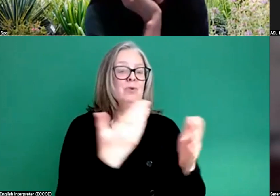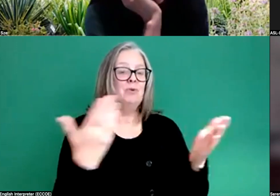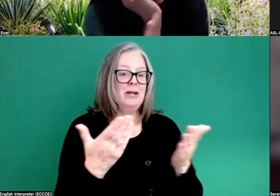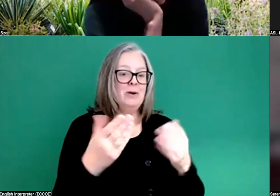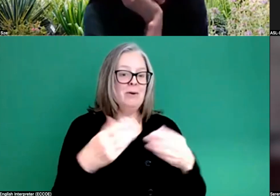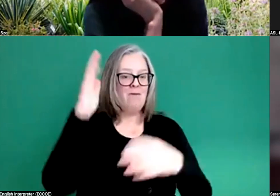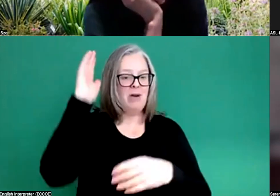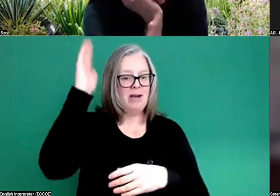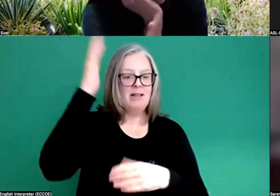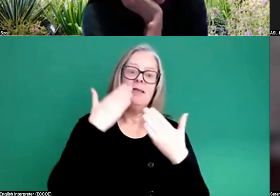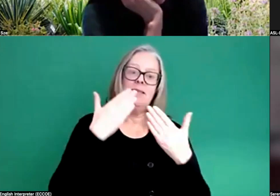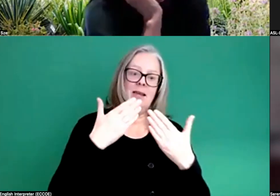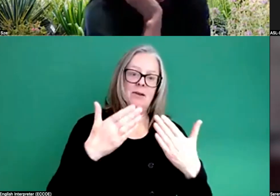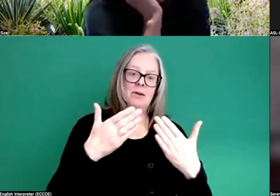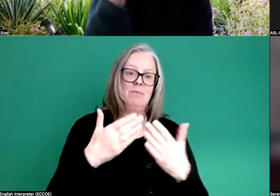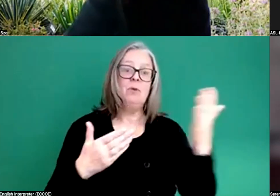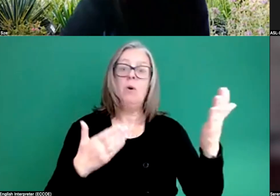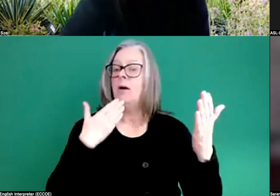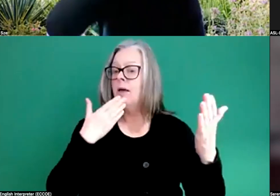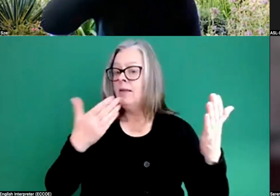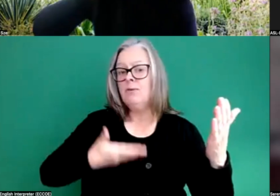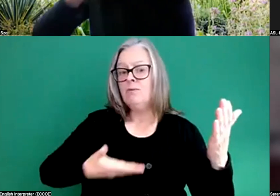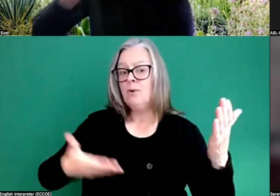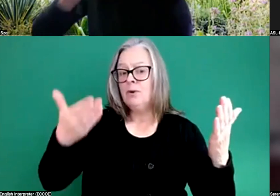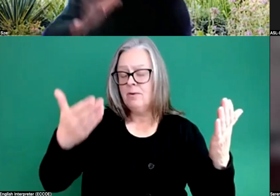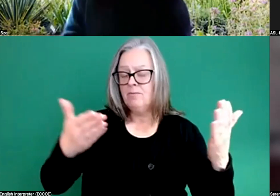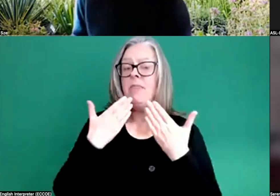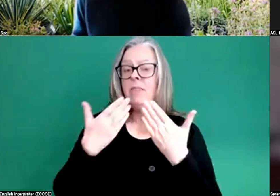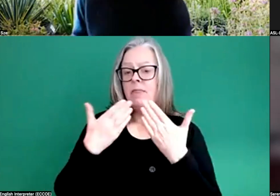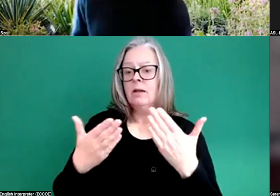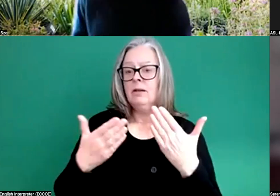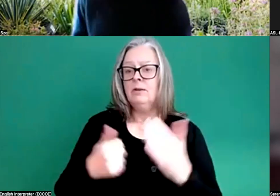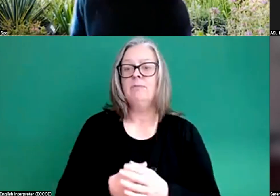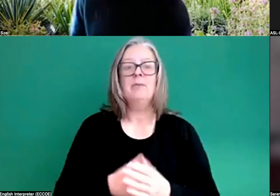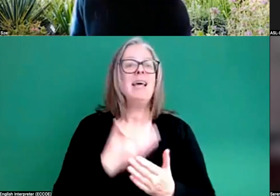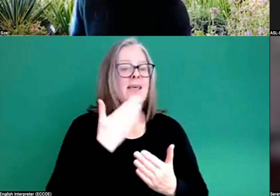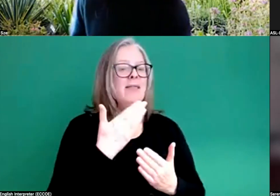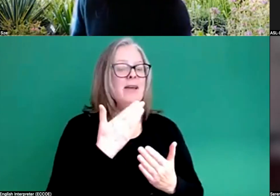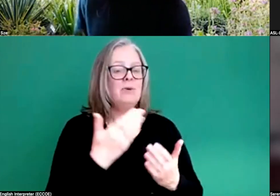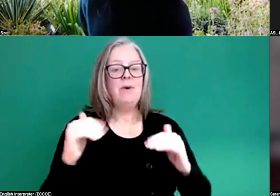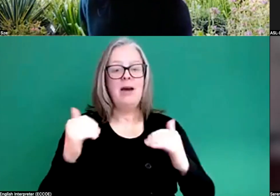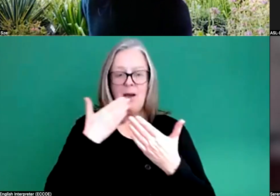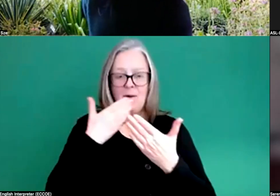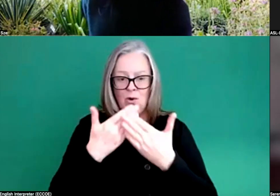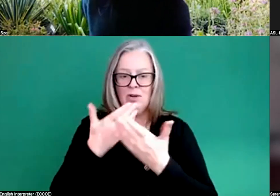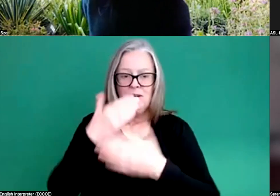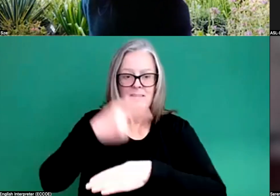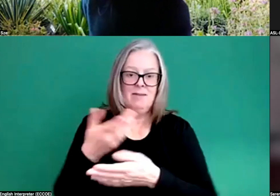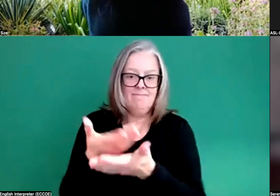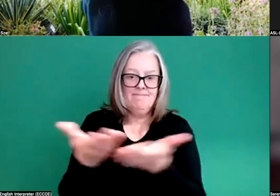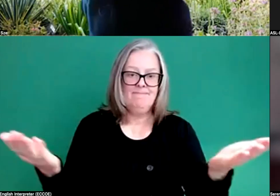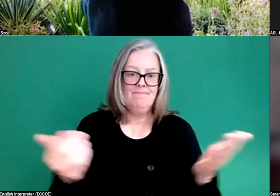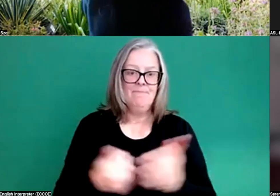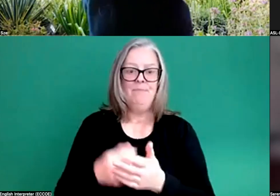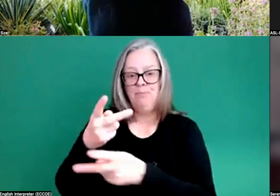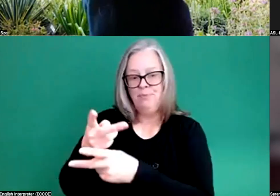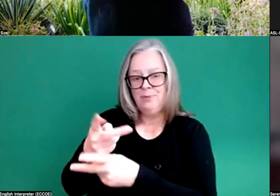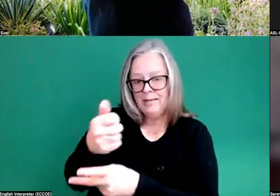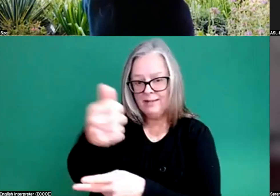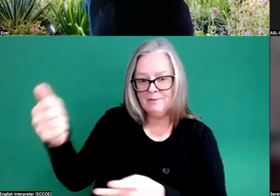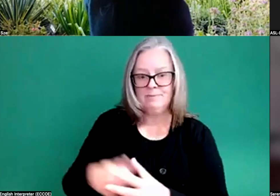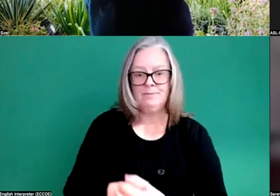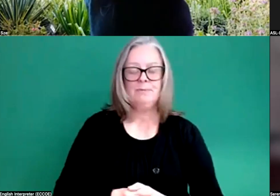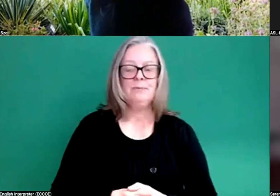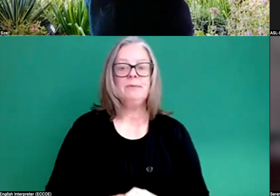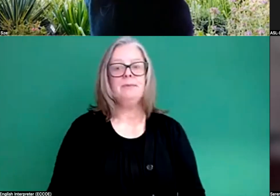you for the invite. I really appreciate it. Thank you so much. Have a nice day, folks. Take care. Thank you.